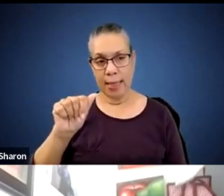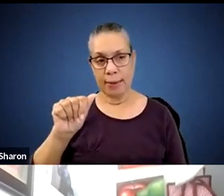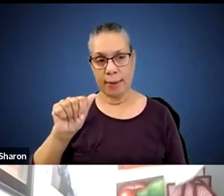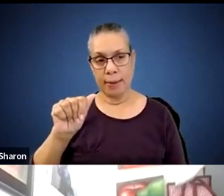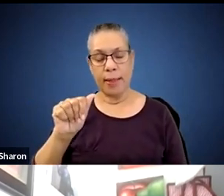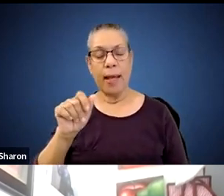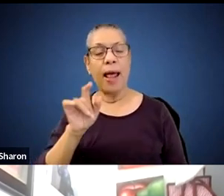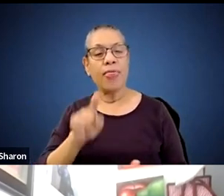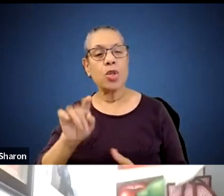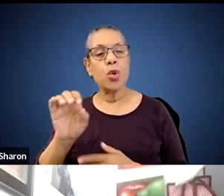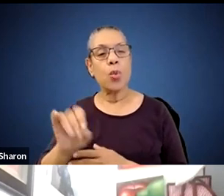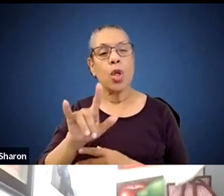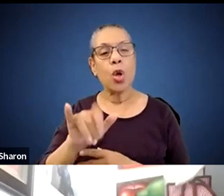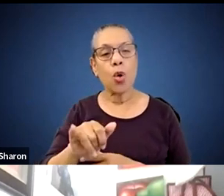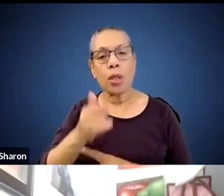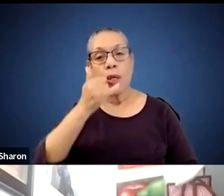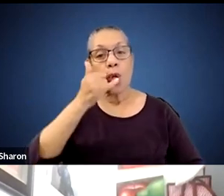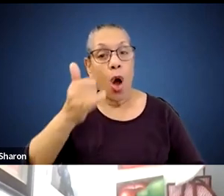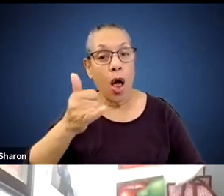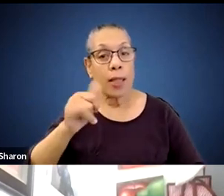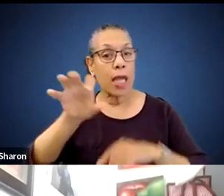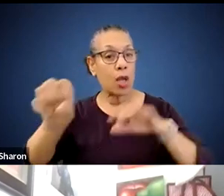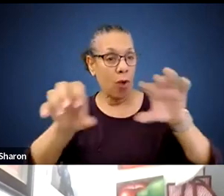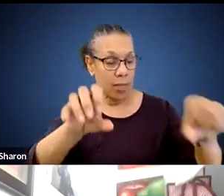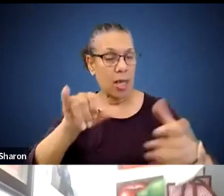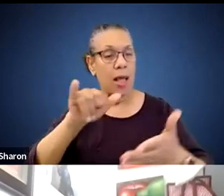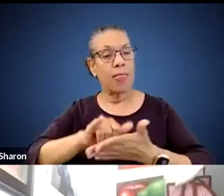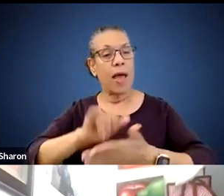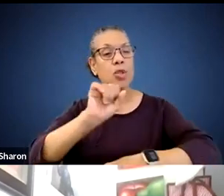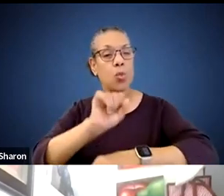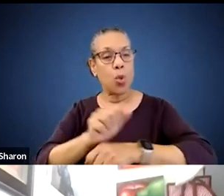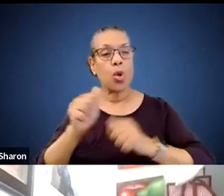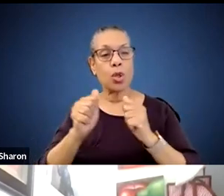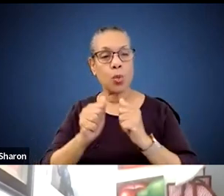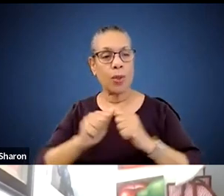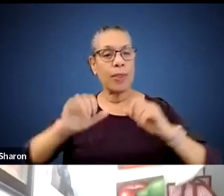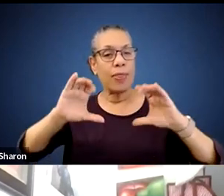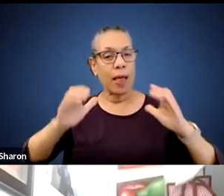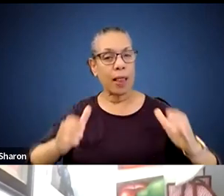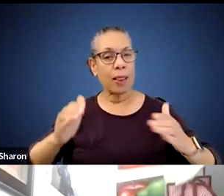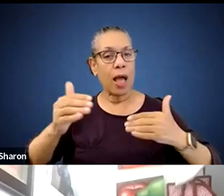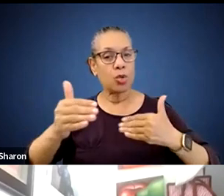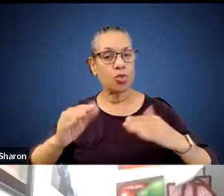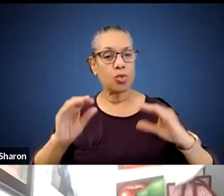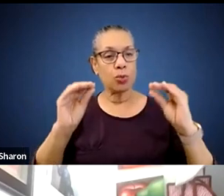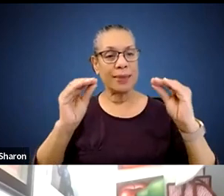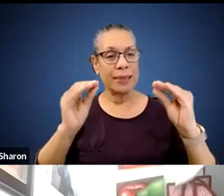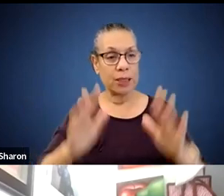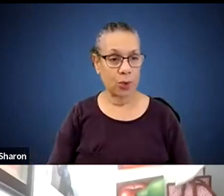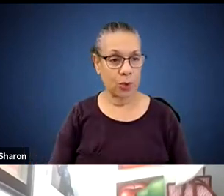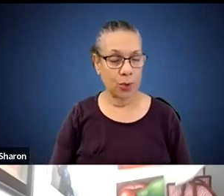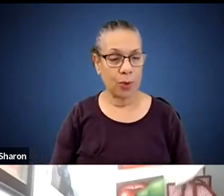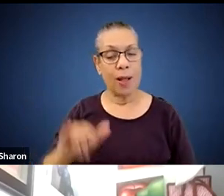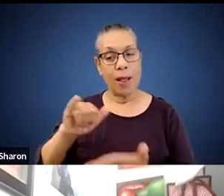doing some of the early Outreach and that has to happen in collaboration with the classroom teacher that's part of the reason why the